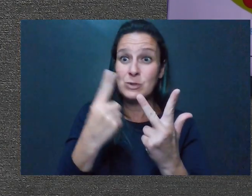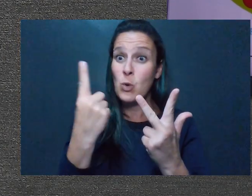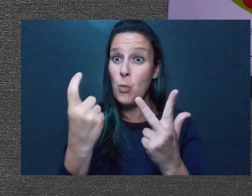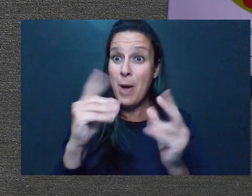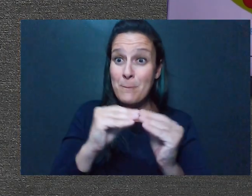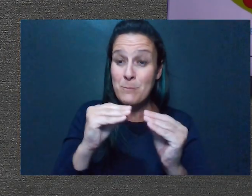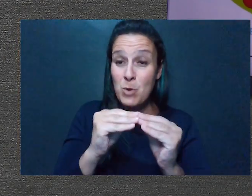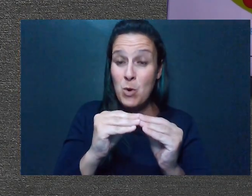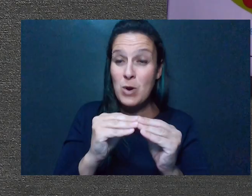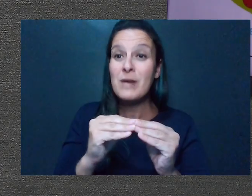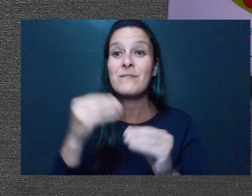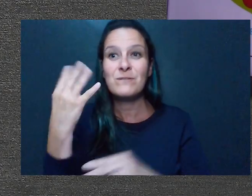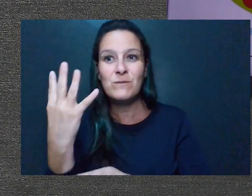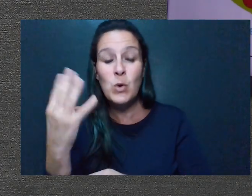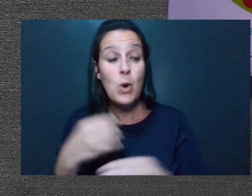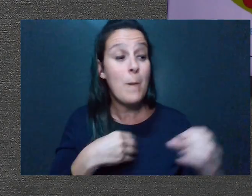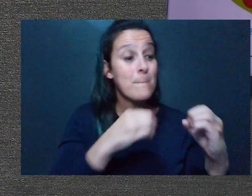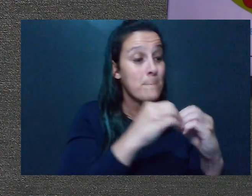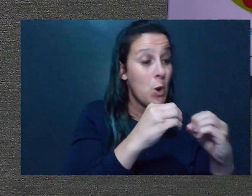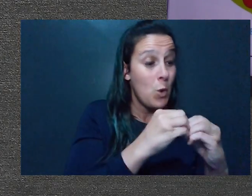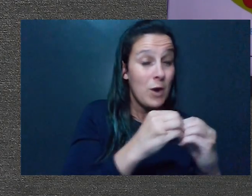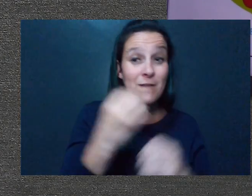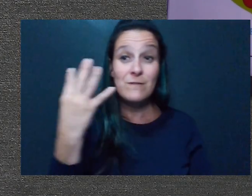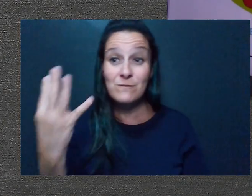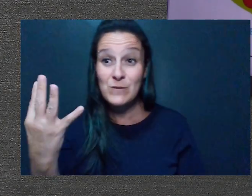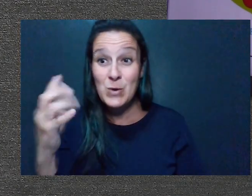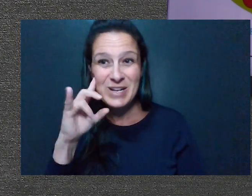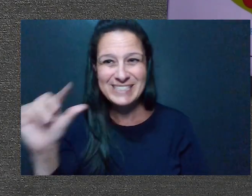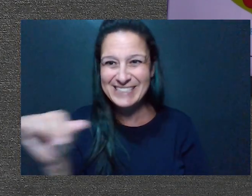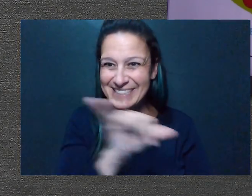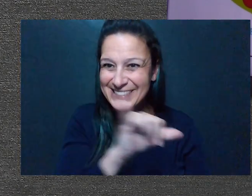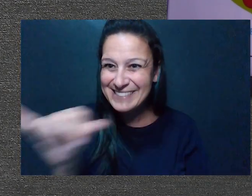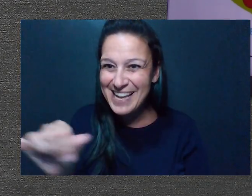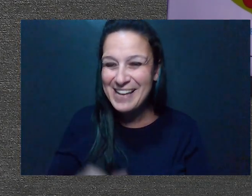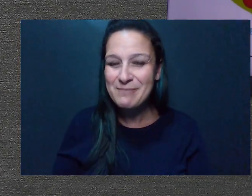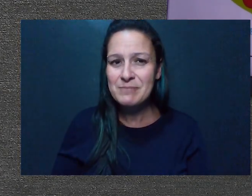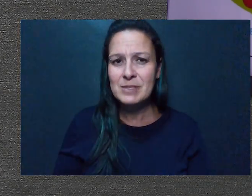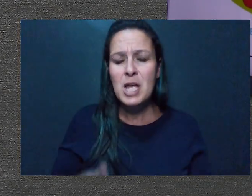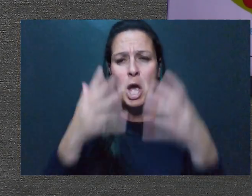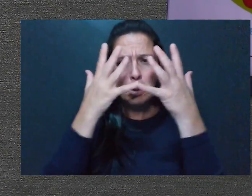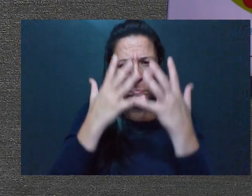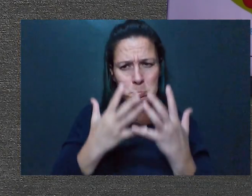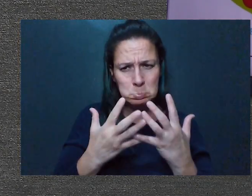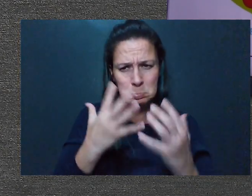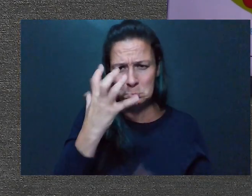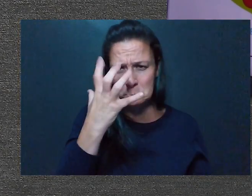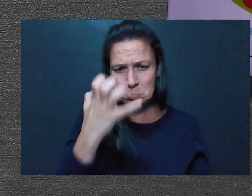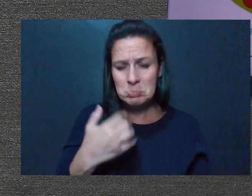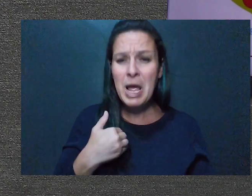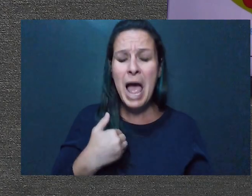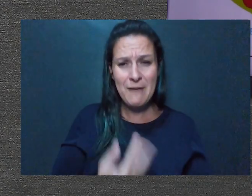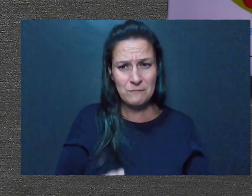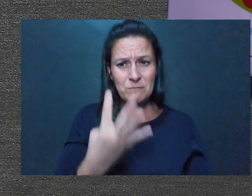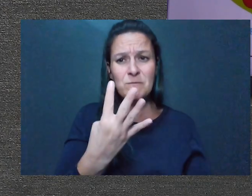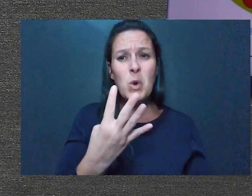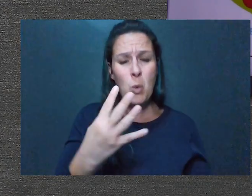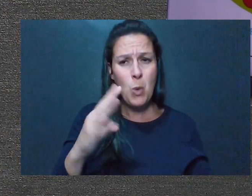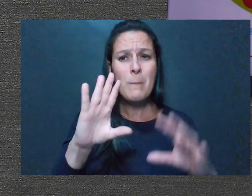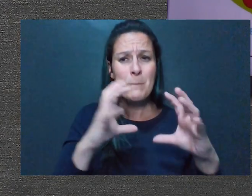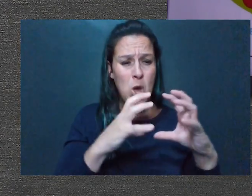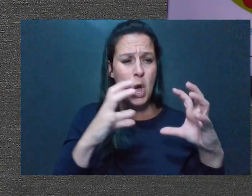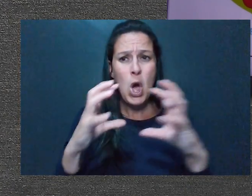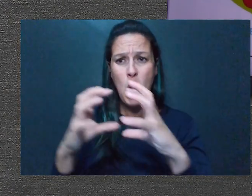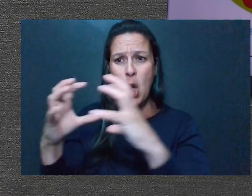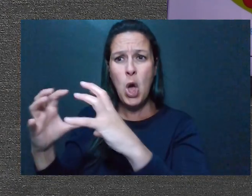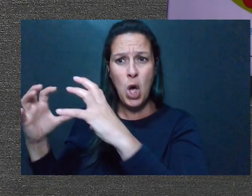More, 4. It rhymes. This sad monster says, I have 4 beach balls. I